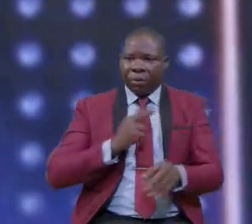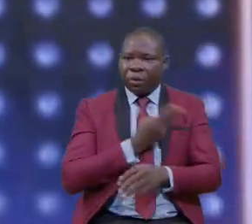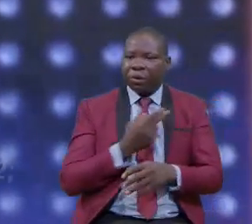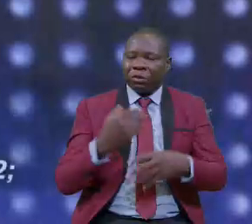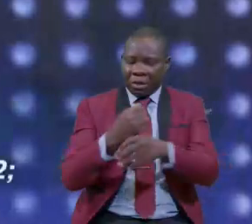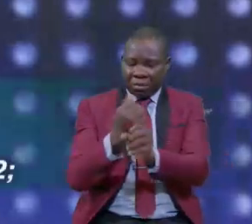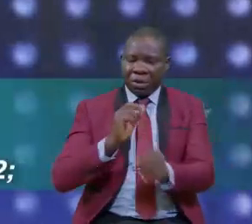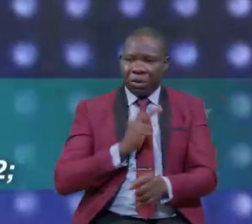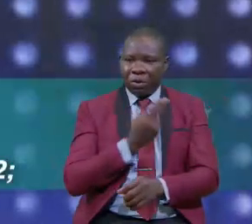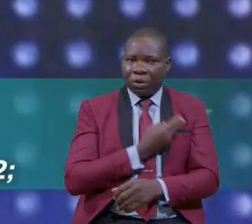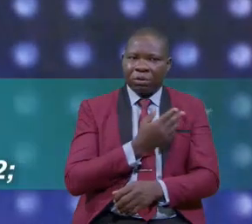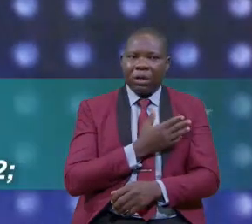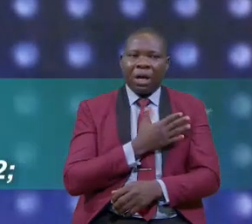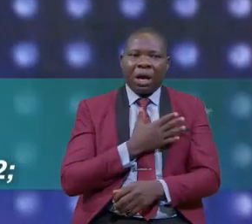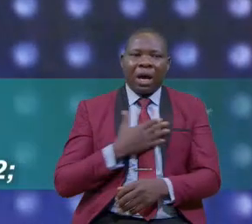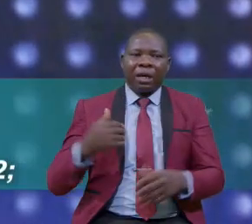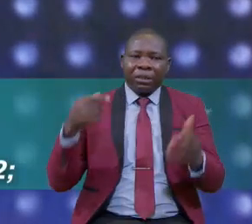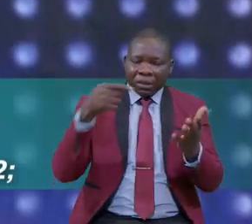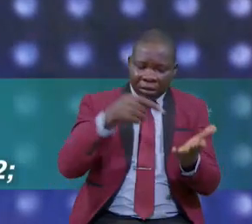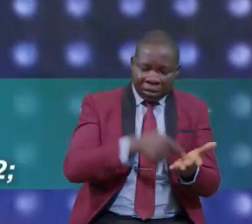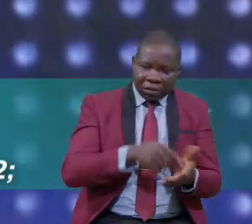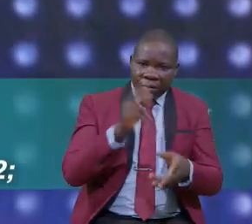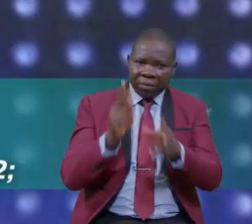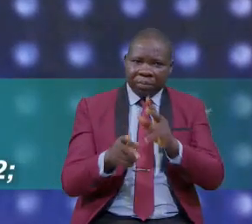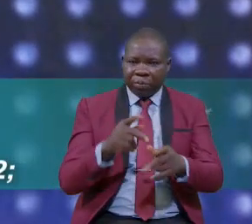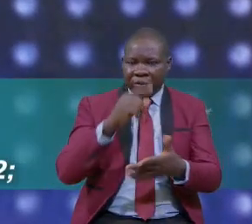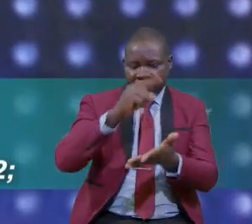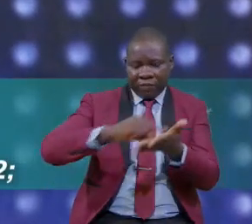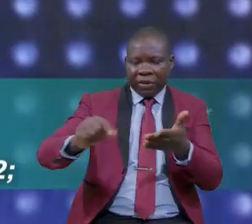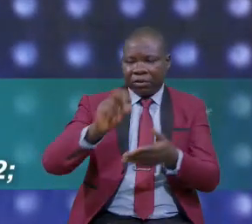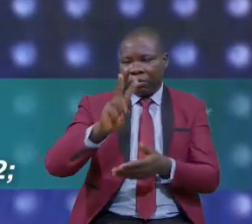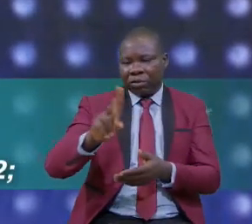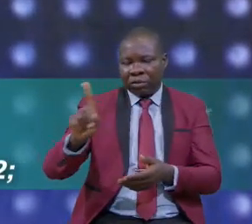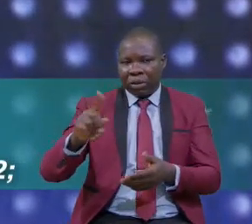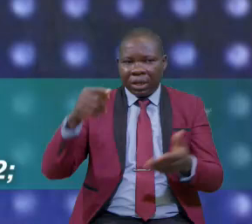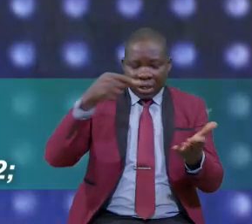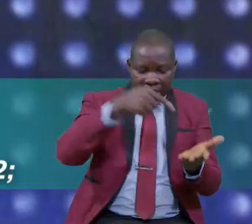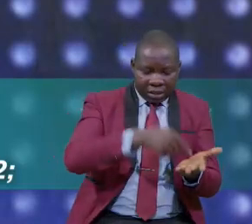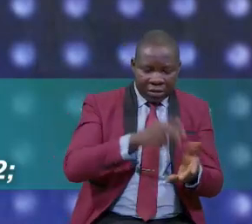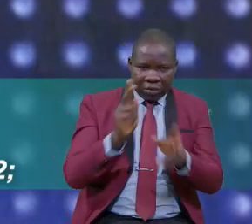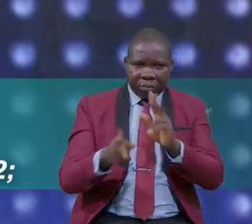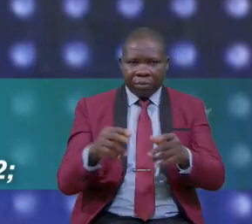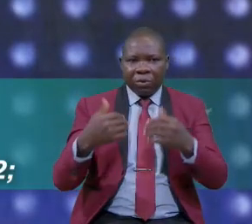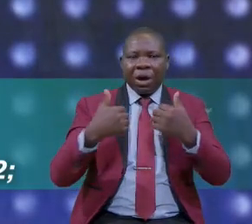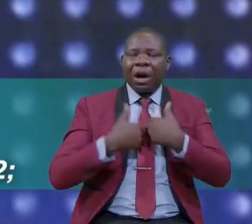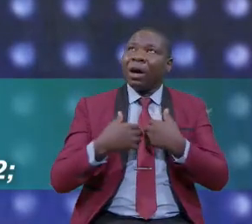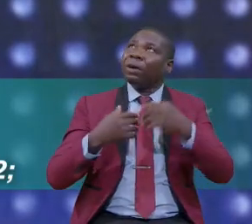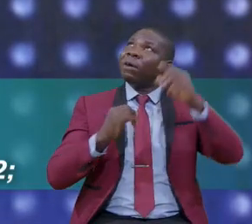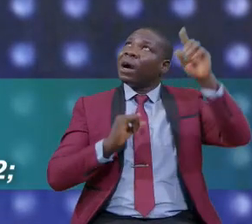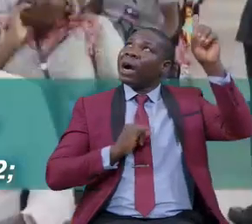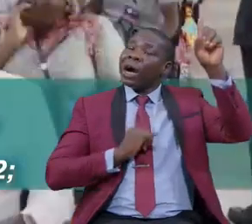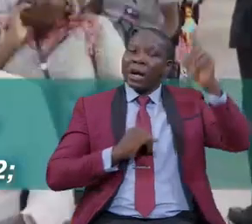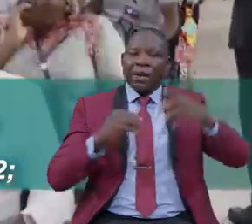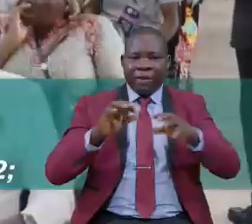21, these people have I formed for myself. Who are the